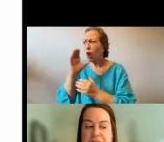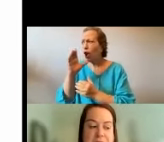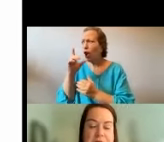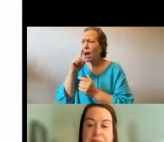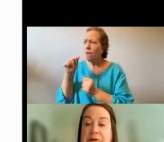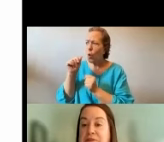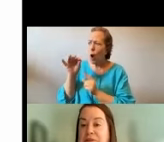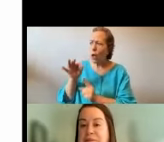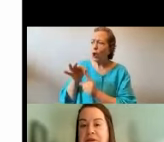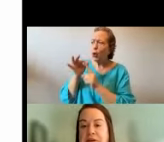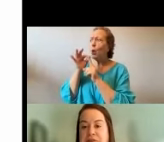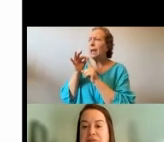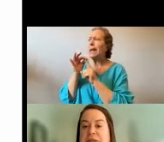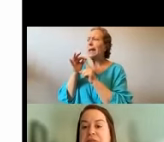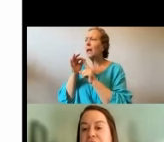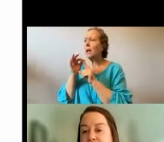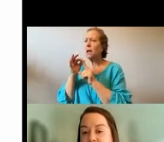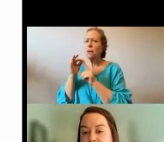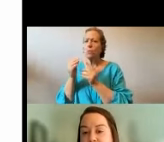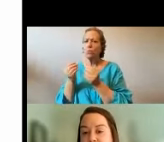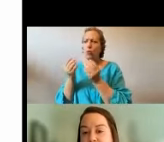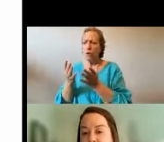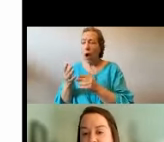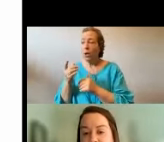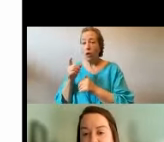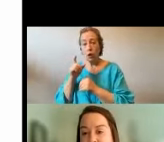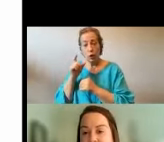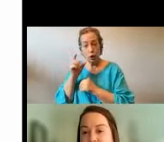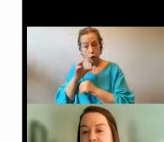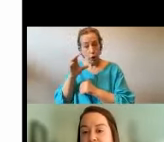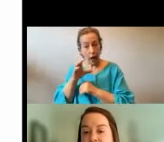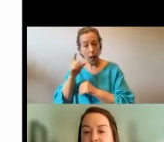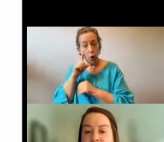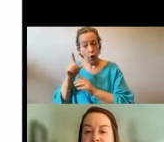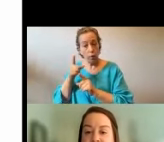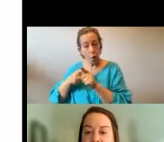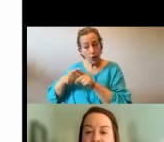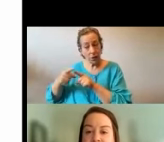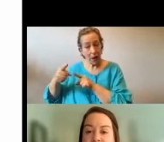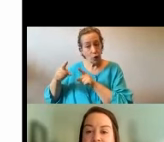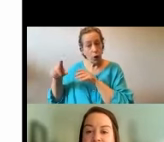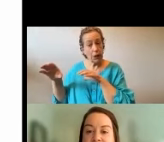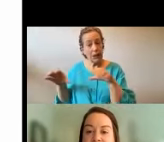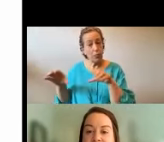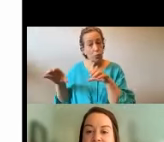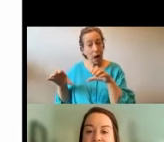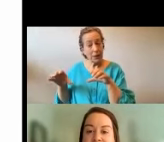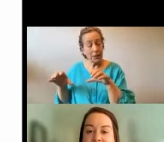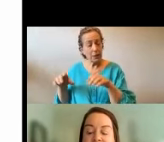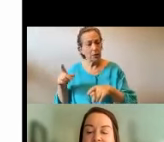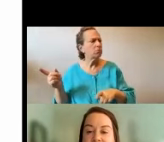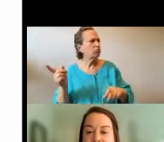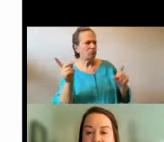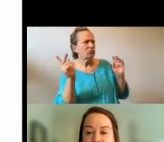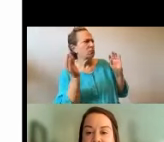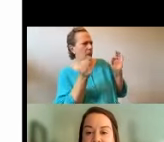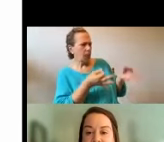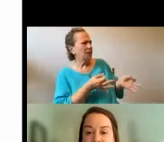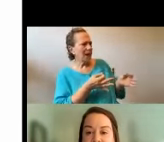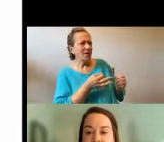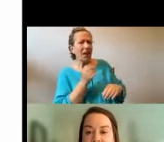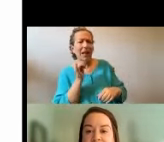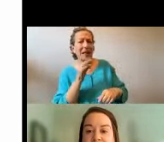expand their partnerships, should they look to hospital specialty practices? Yes, definitely. I mean, if you're thinking about